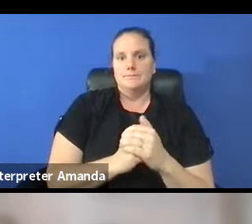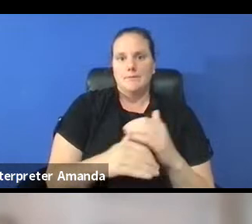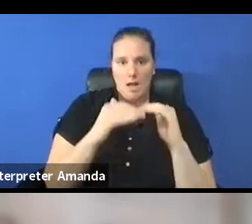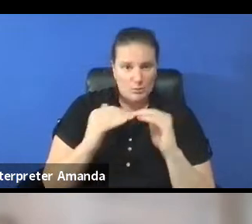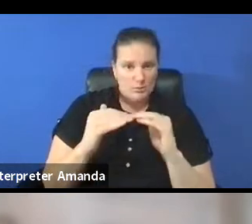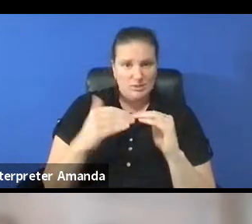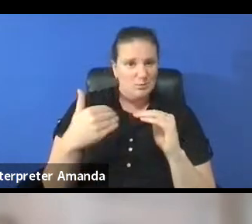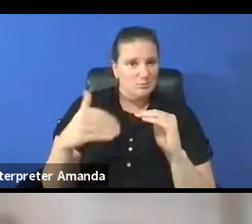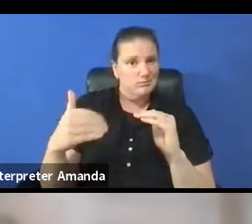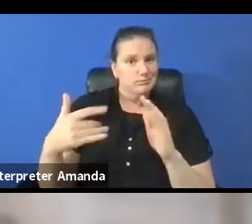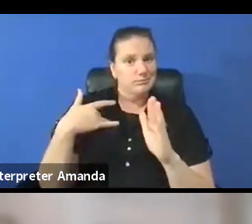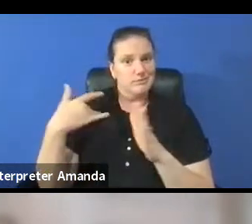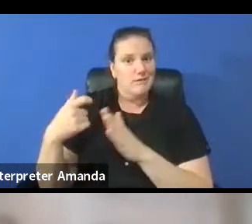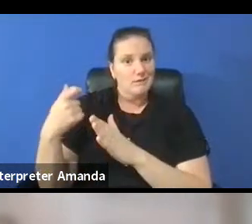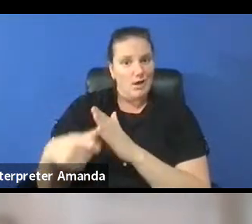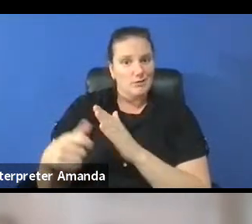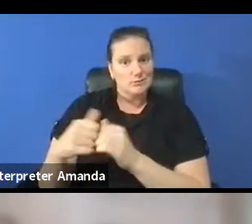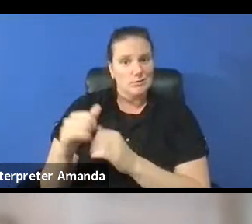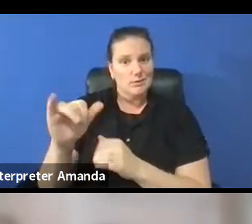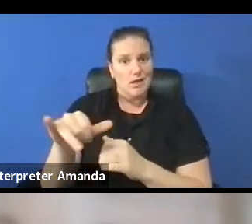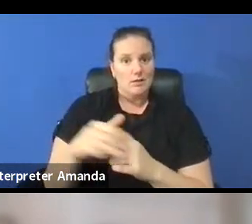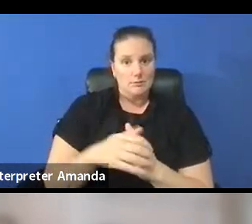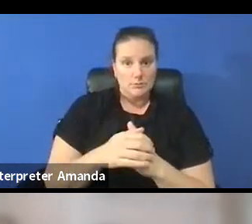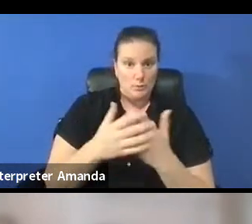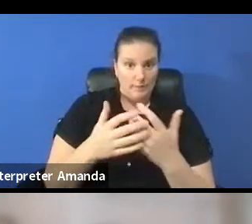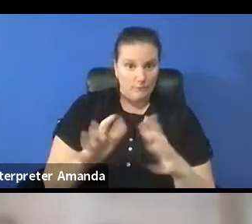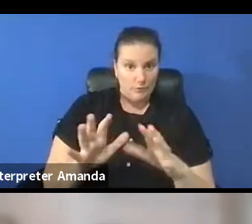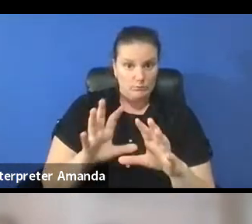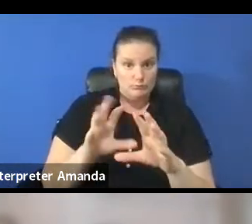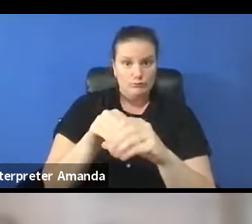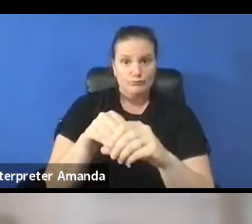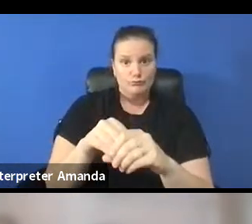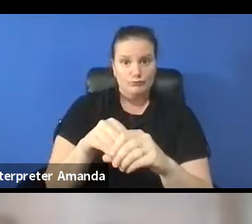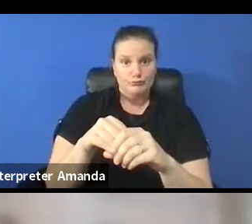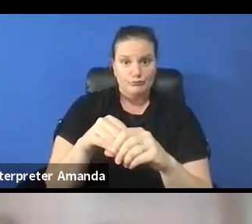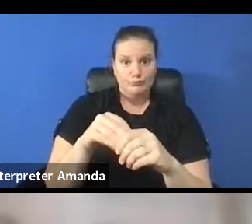cost to it, and have we built that cost into